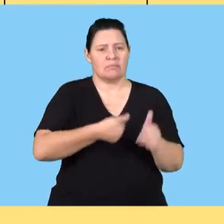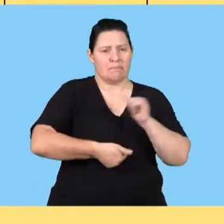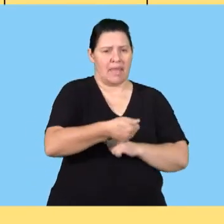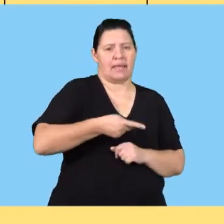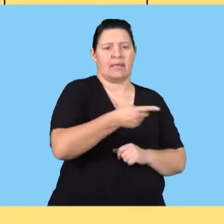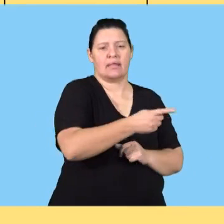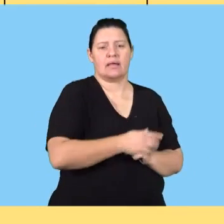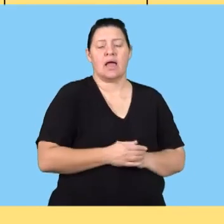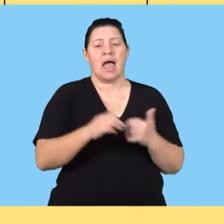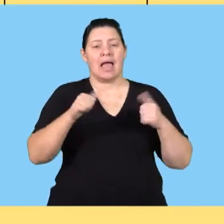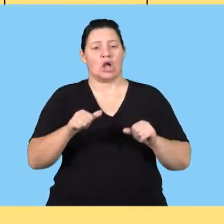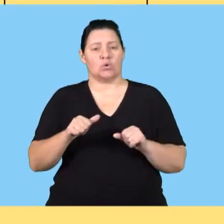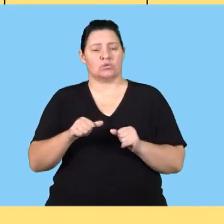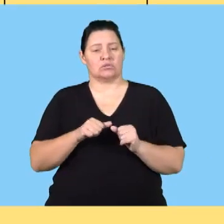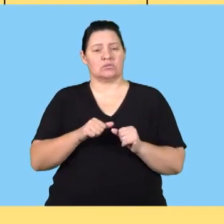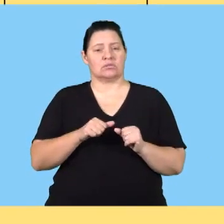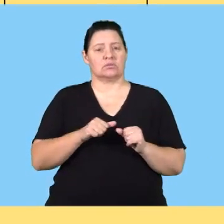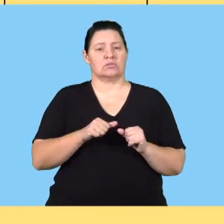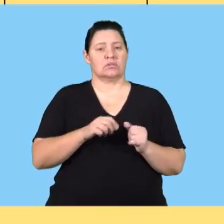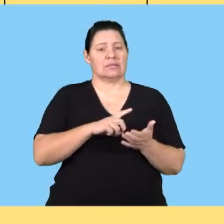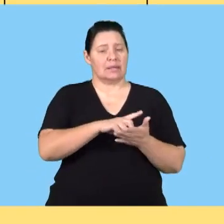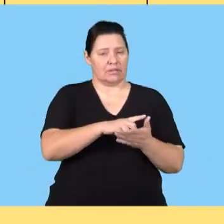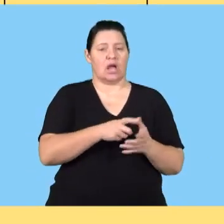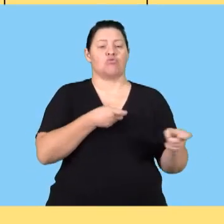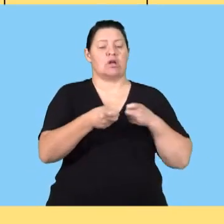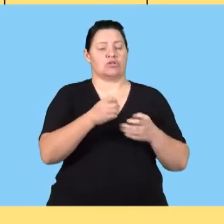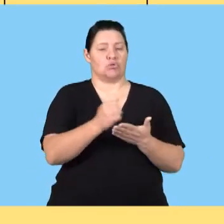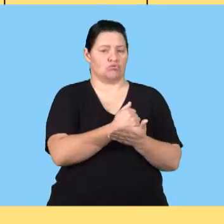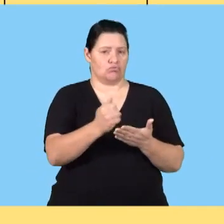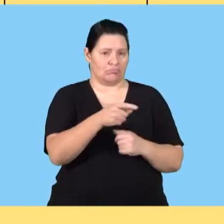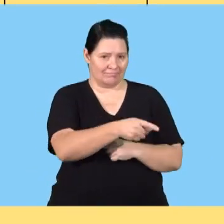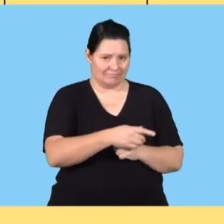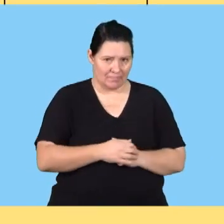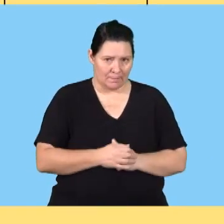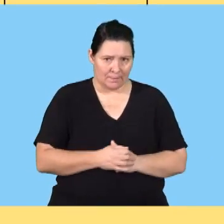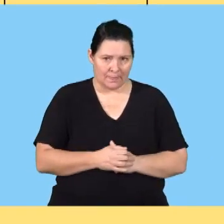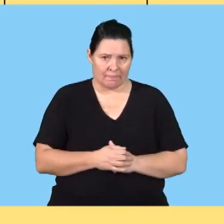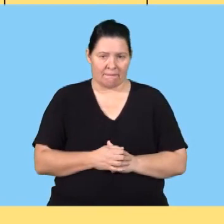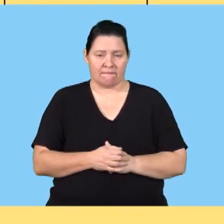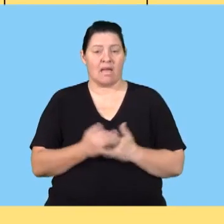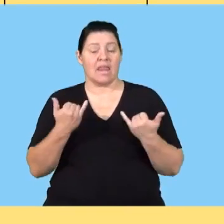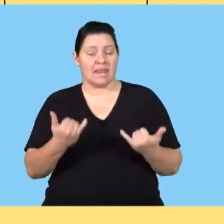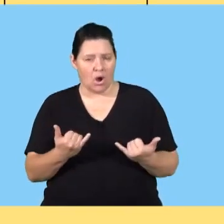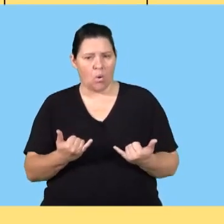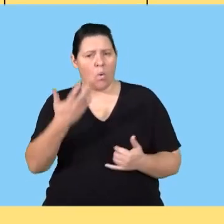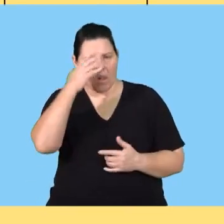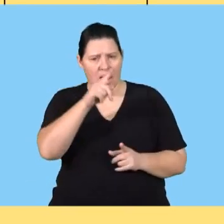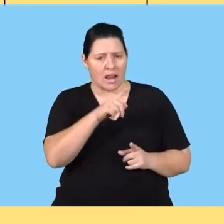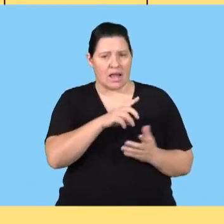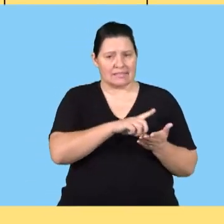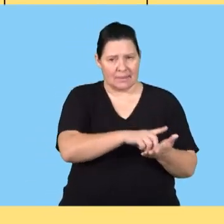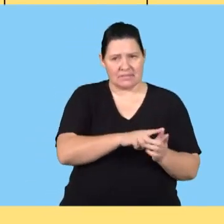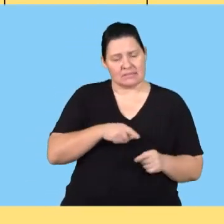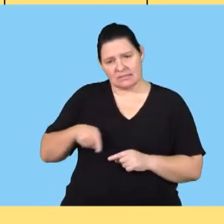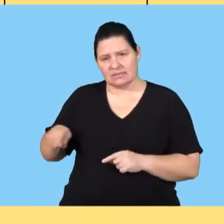debit note. Account debit, it is your creditor's control. And we now know once I debit